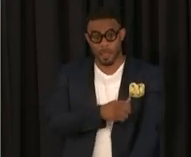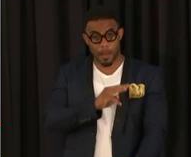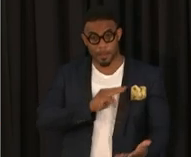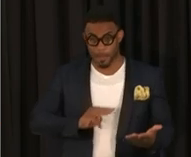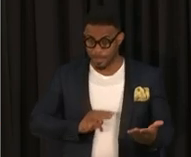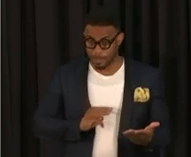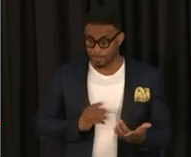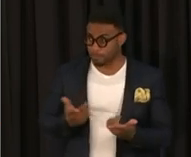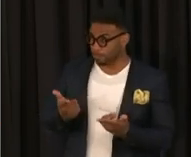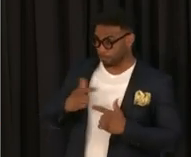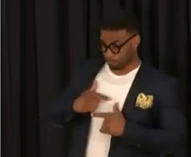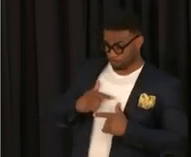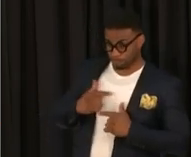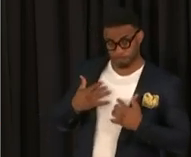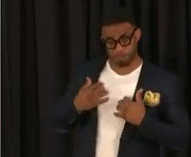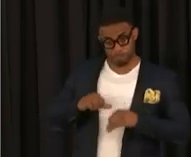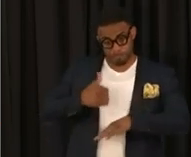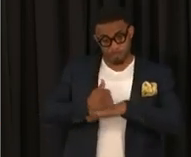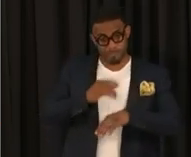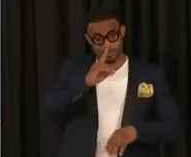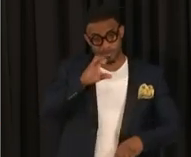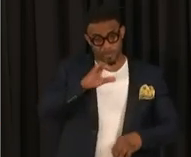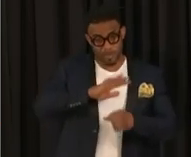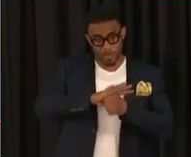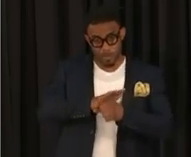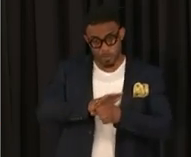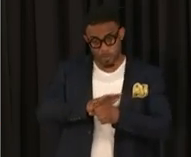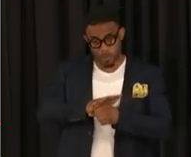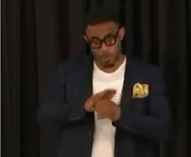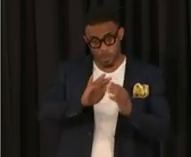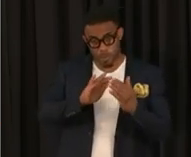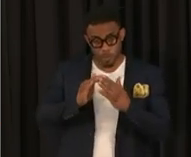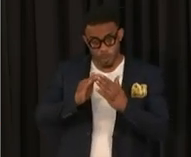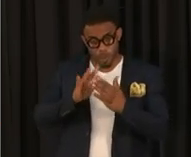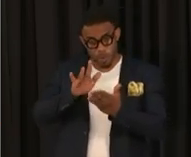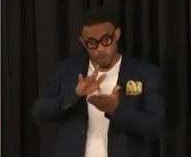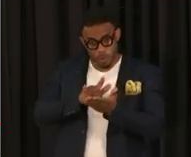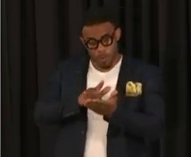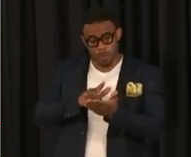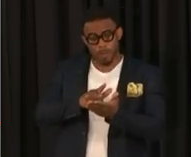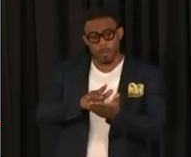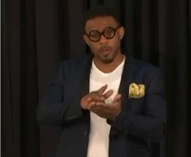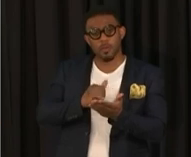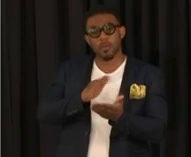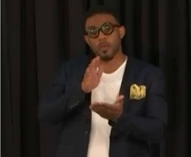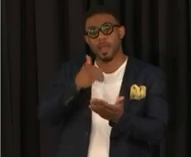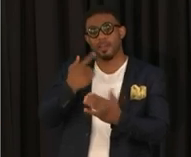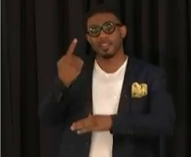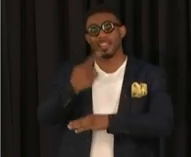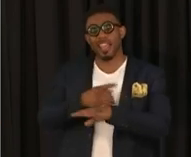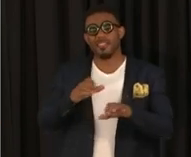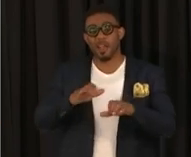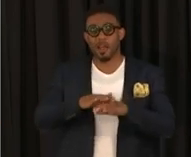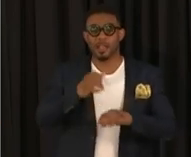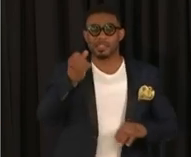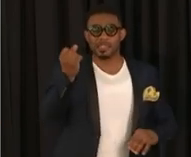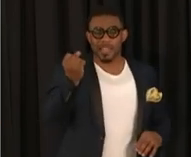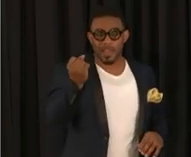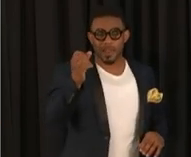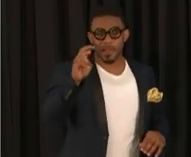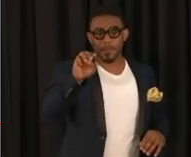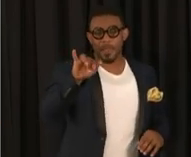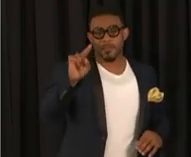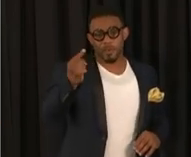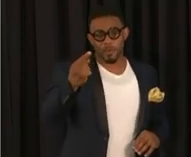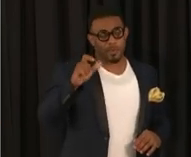Bowser has in turn established the DC COVID-19 Community Corps. So we're gonna have a day of action on Saturday,